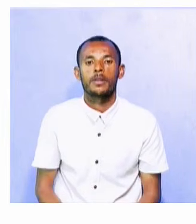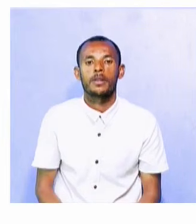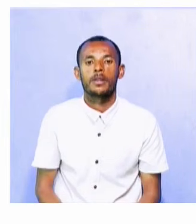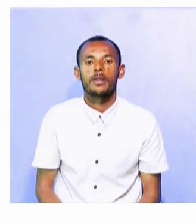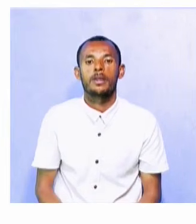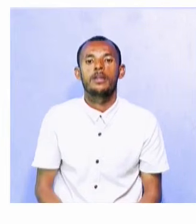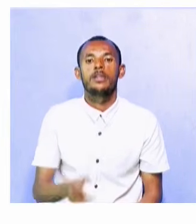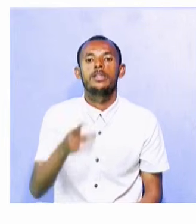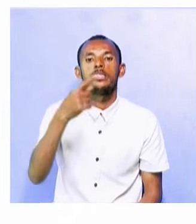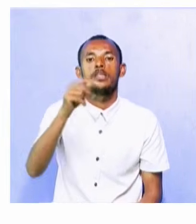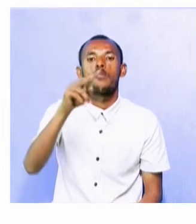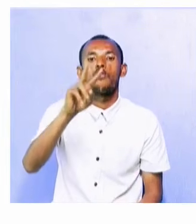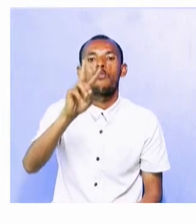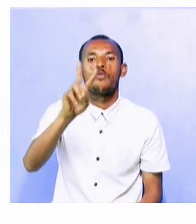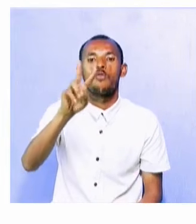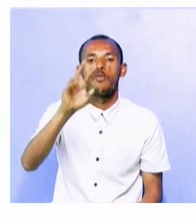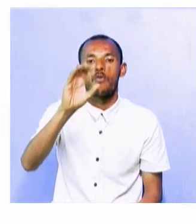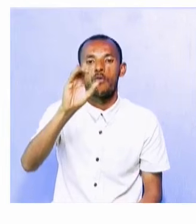the volume